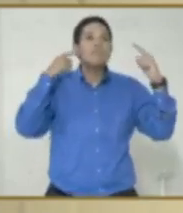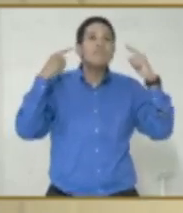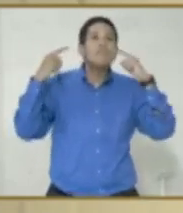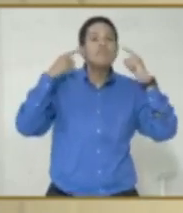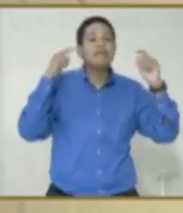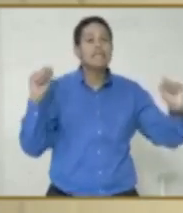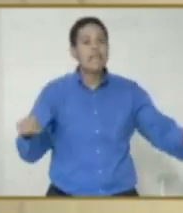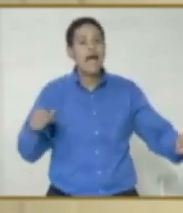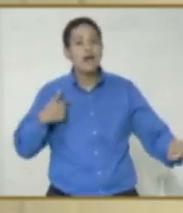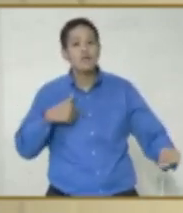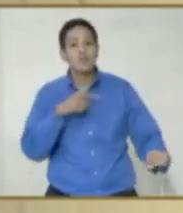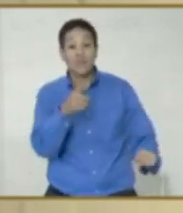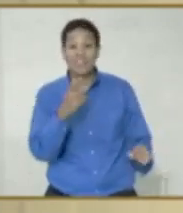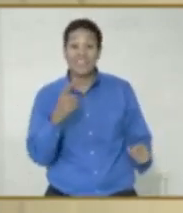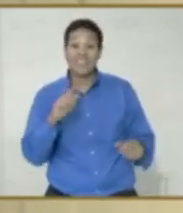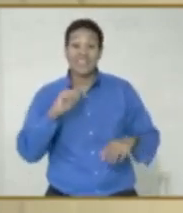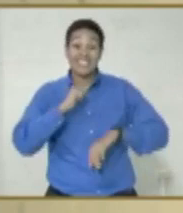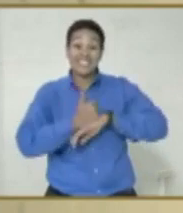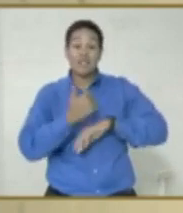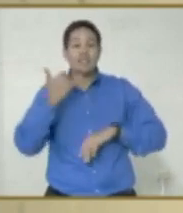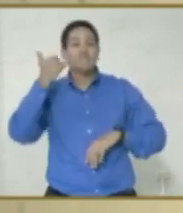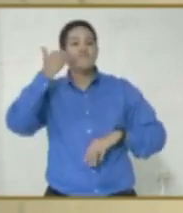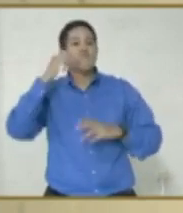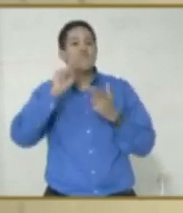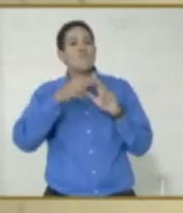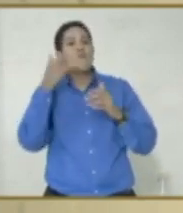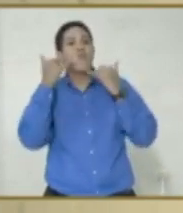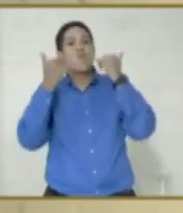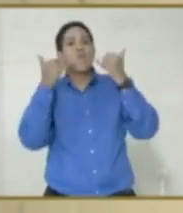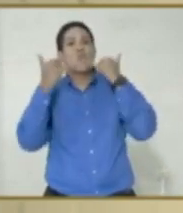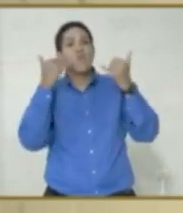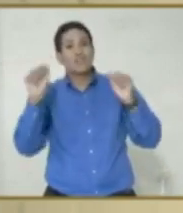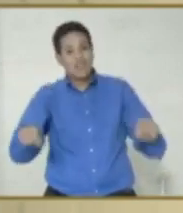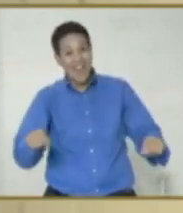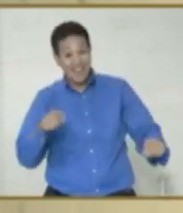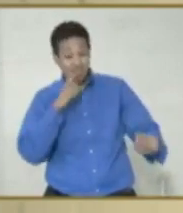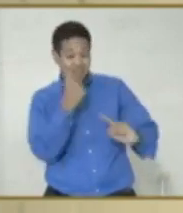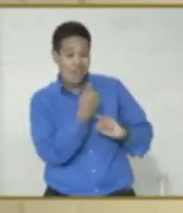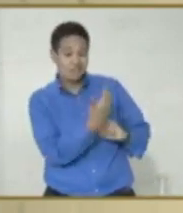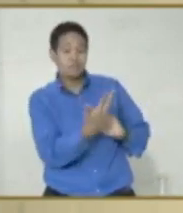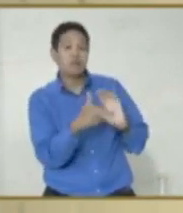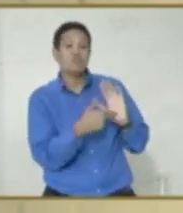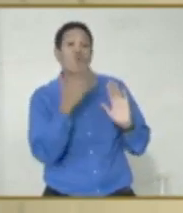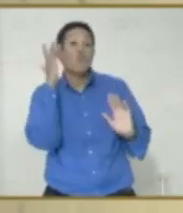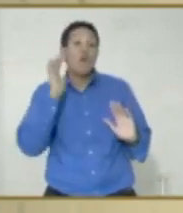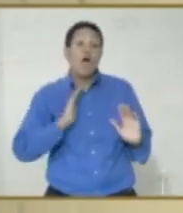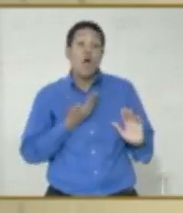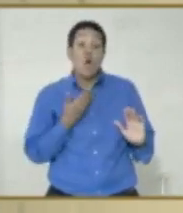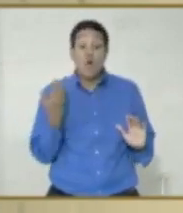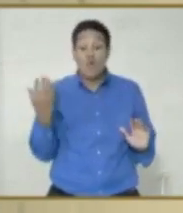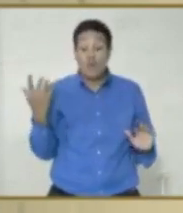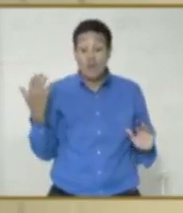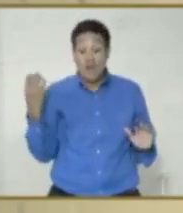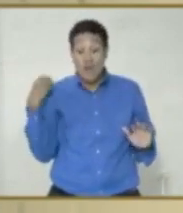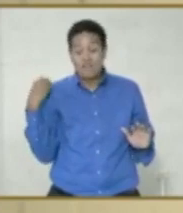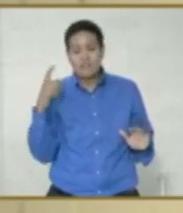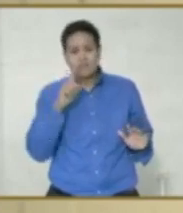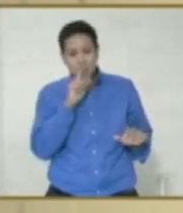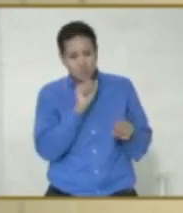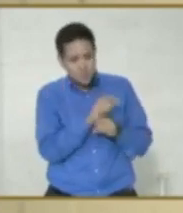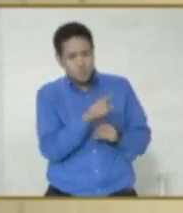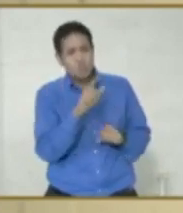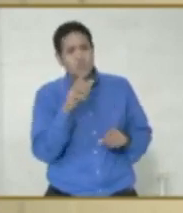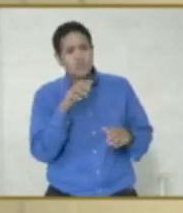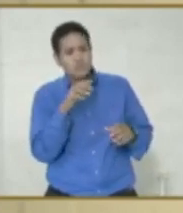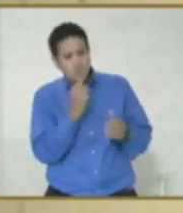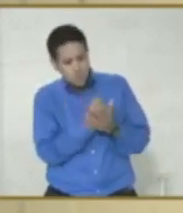can consider this to be an expanded role, because our officers now will have to be, in the truest sense, social workers, ensure